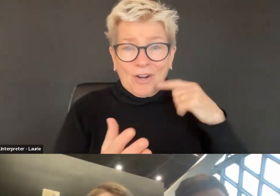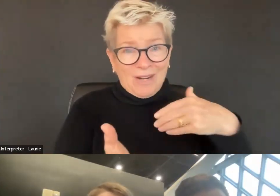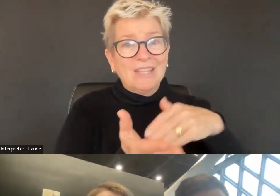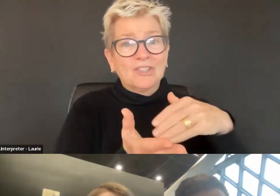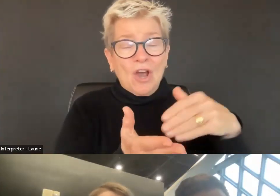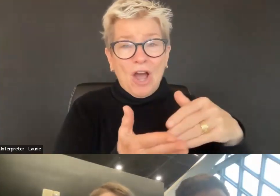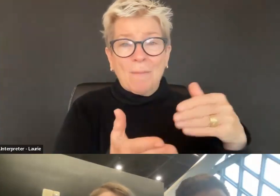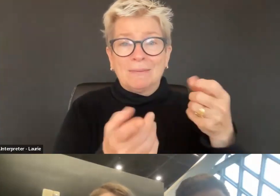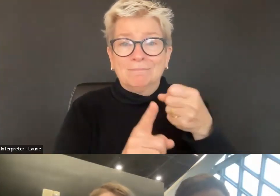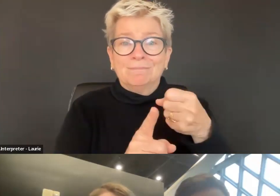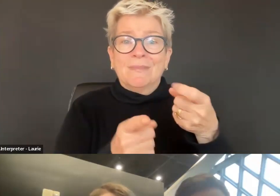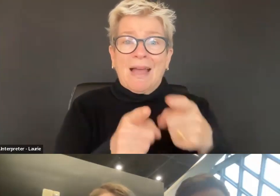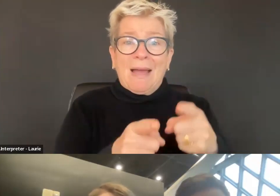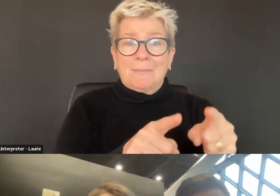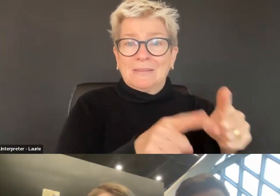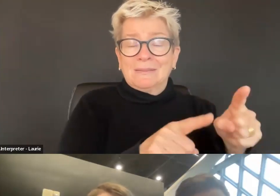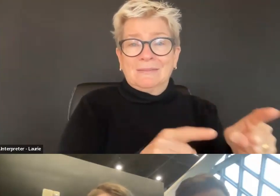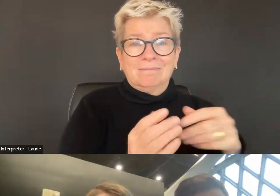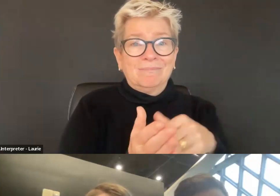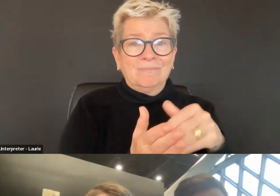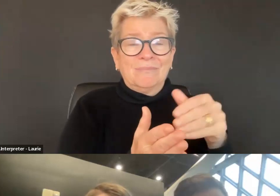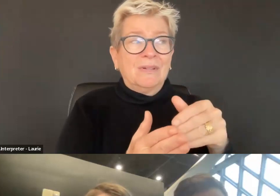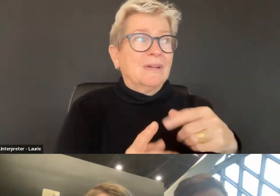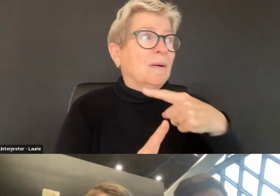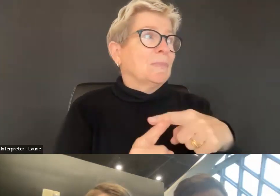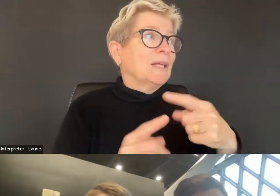I also want you to know